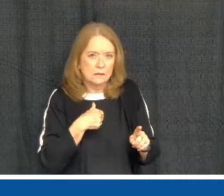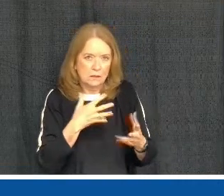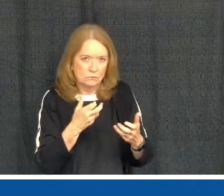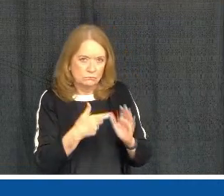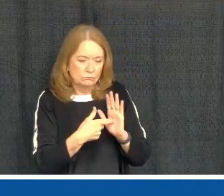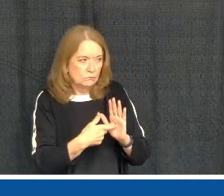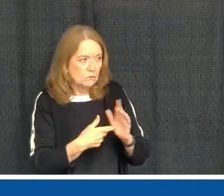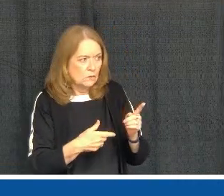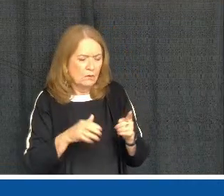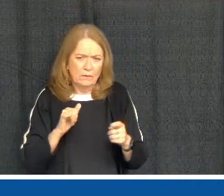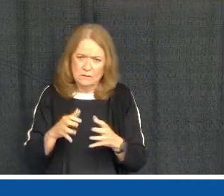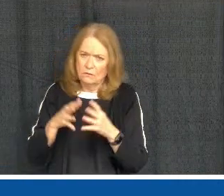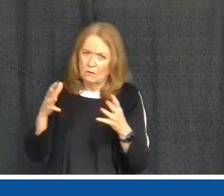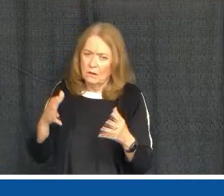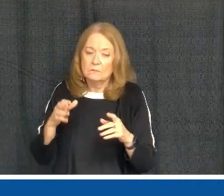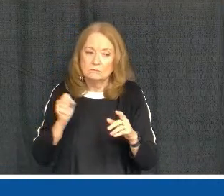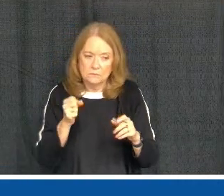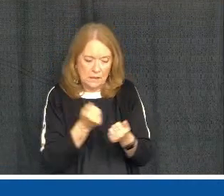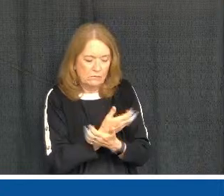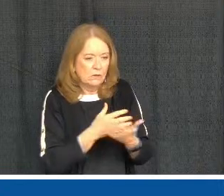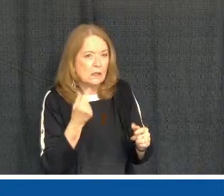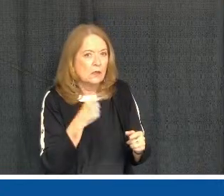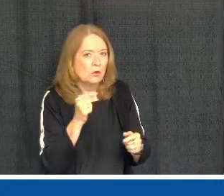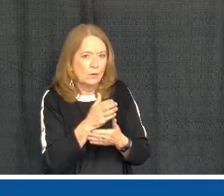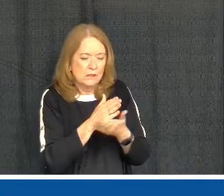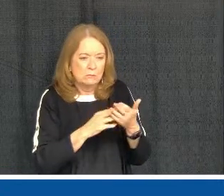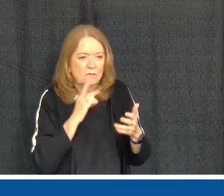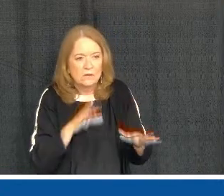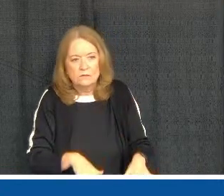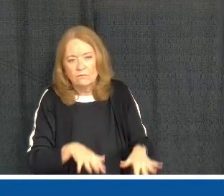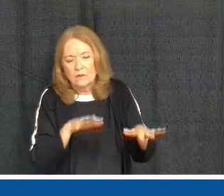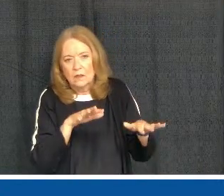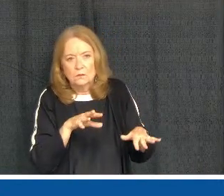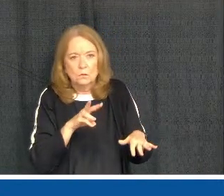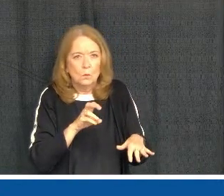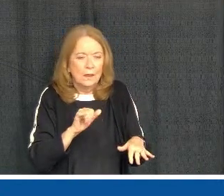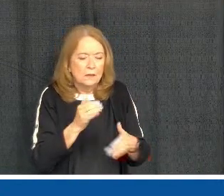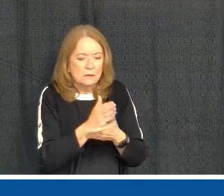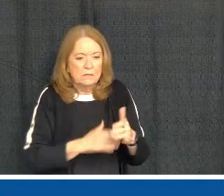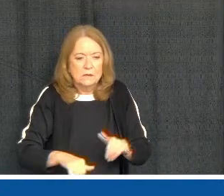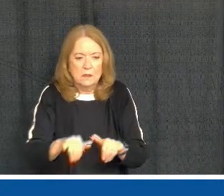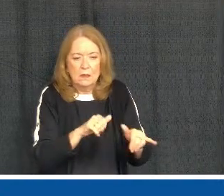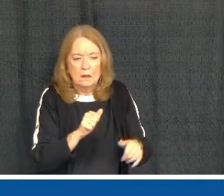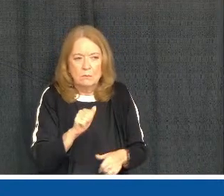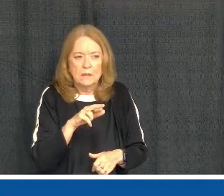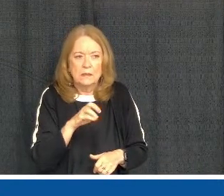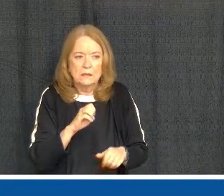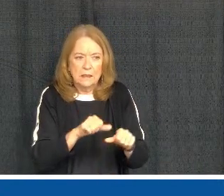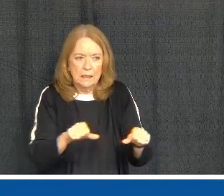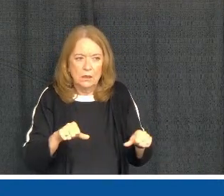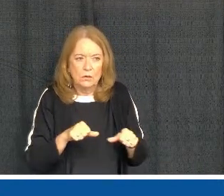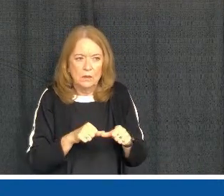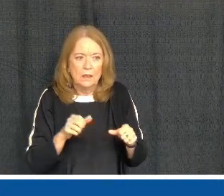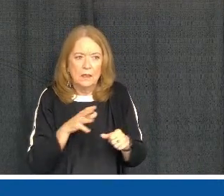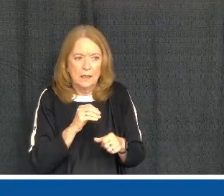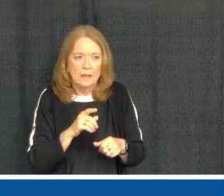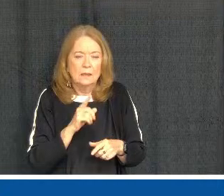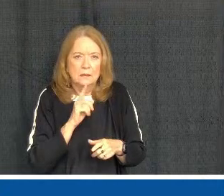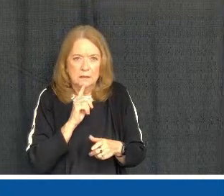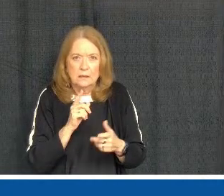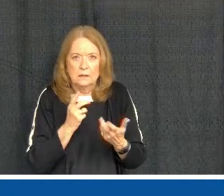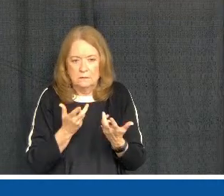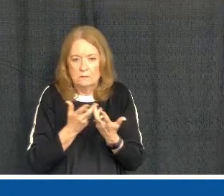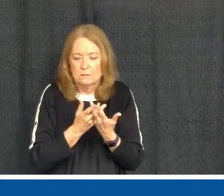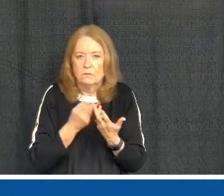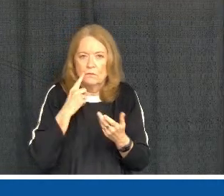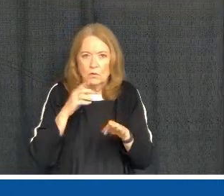that large map. common area. Everything in green, now some of it's floodway, some of it is common area, is accommodated for the open